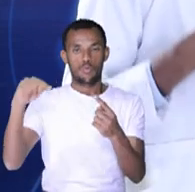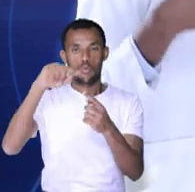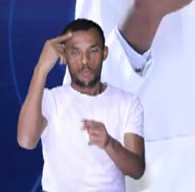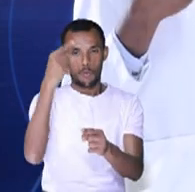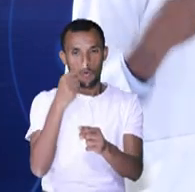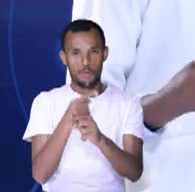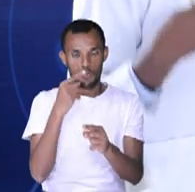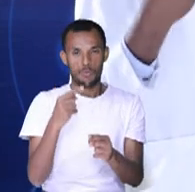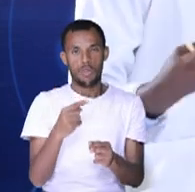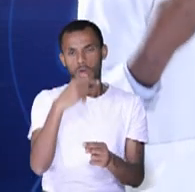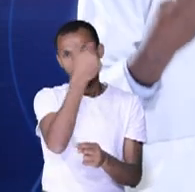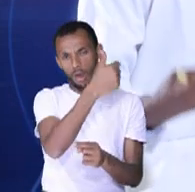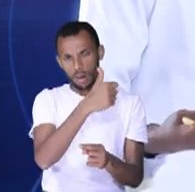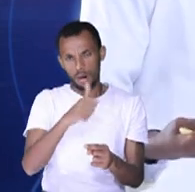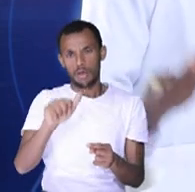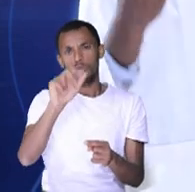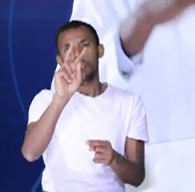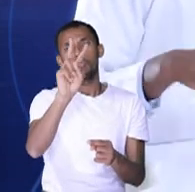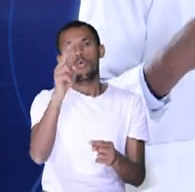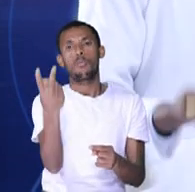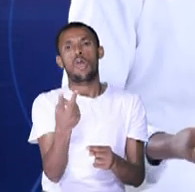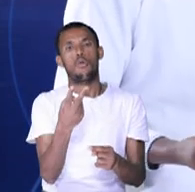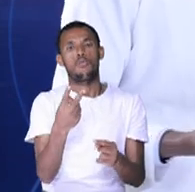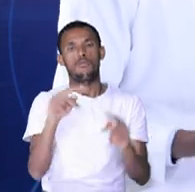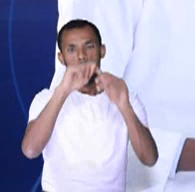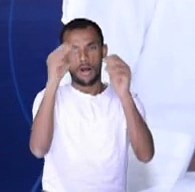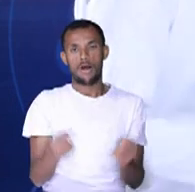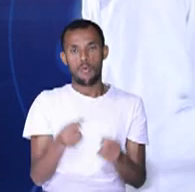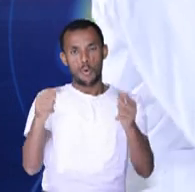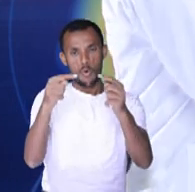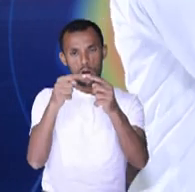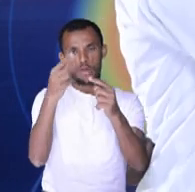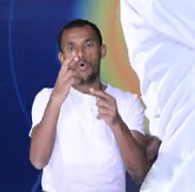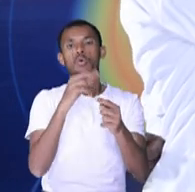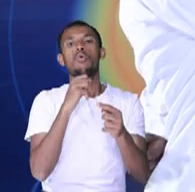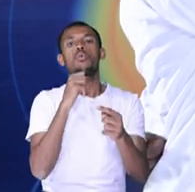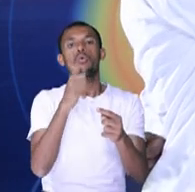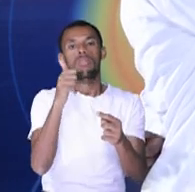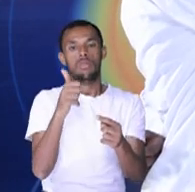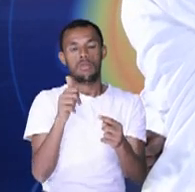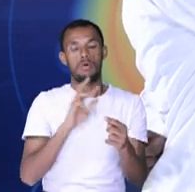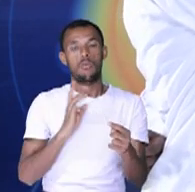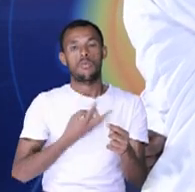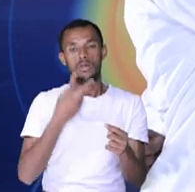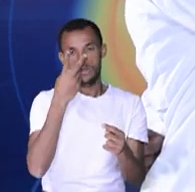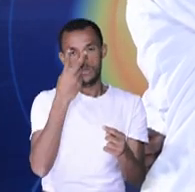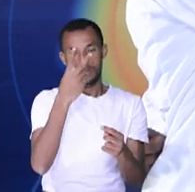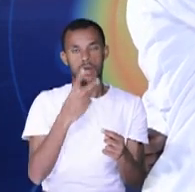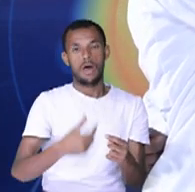prove any two pair of triangles are congruent or not. And we'll have another